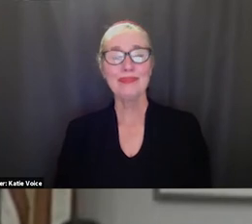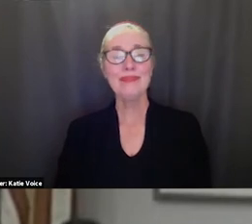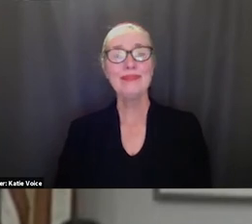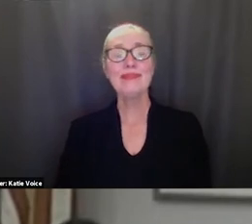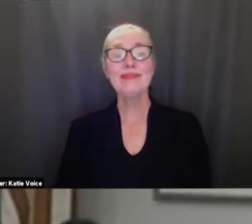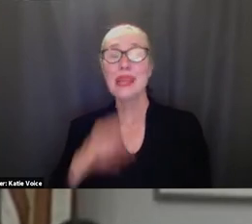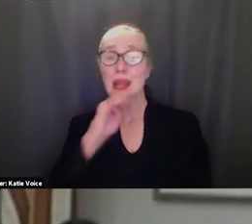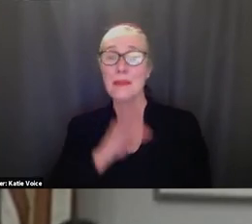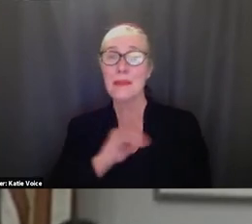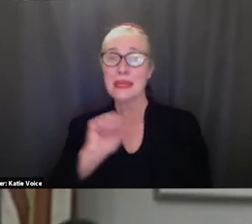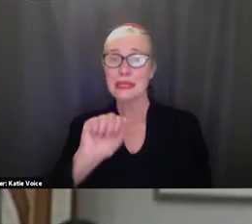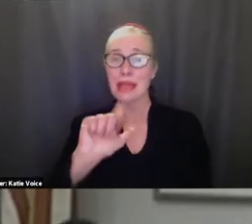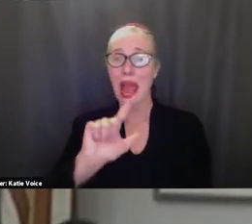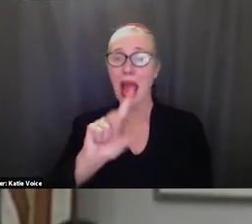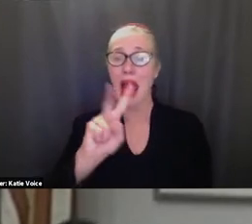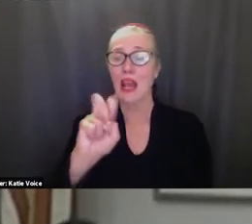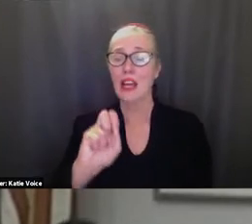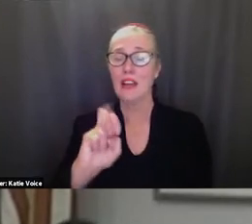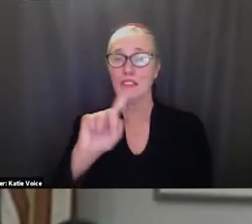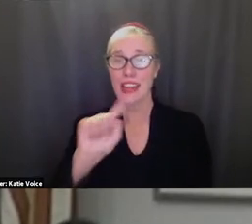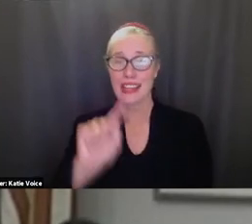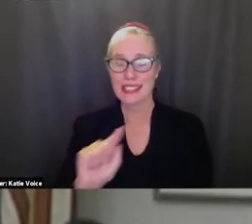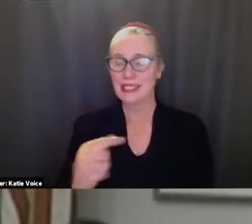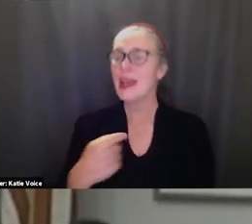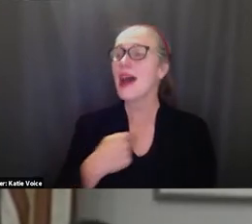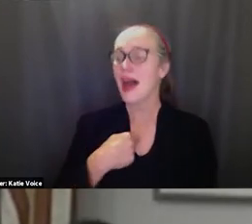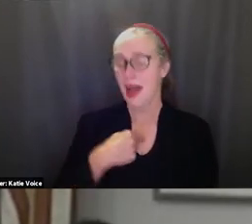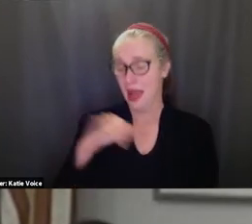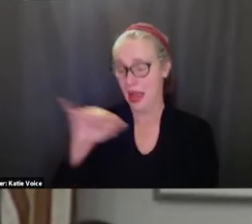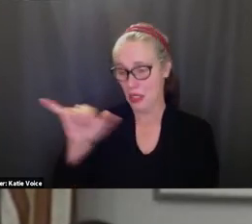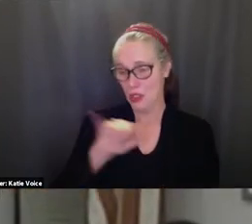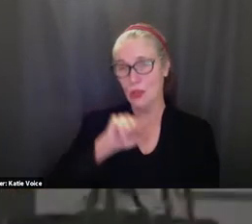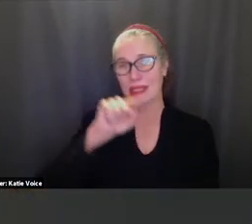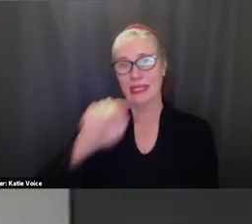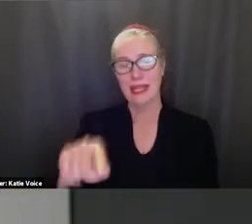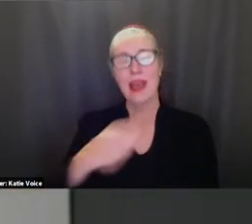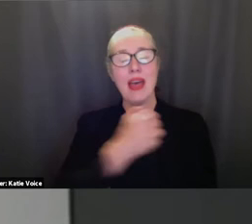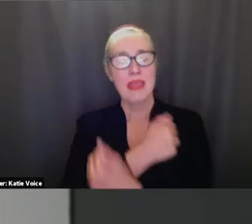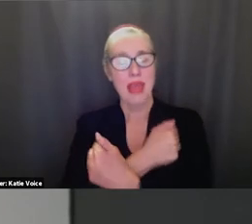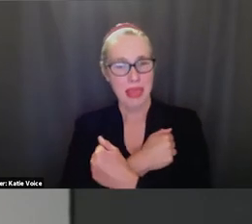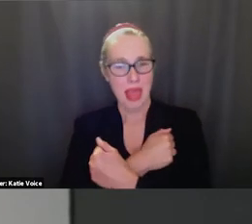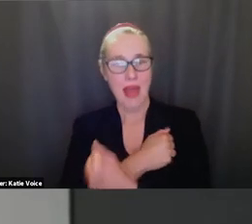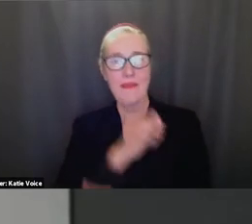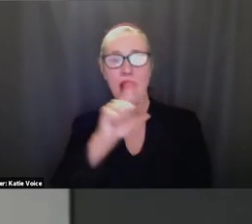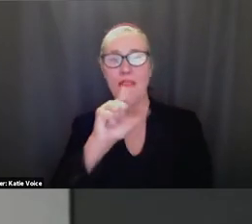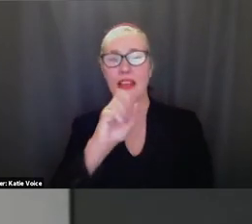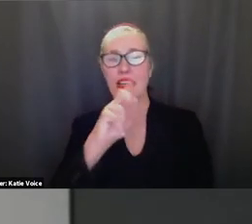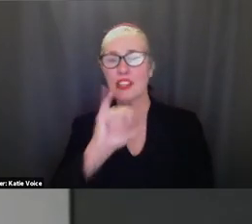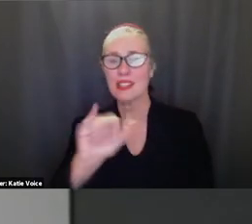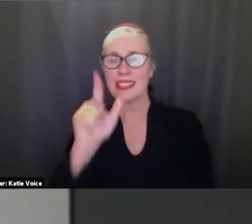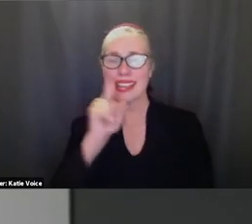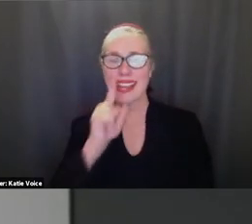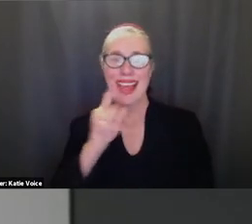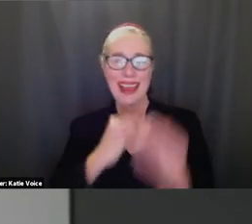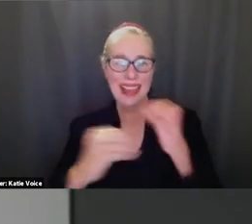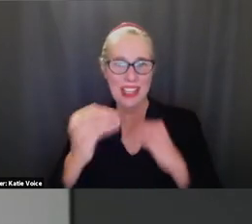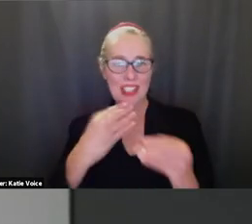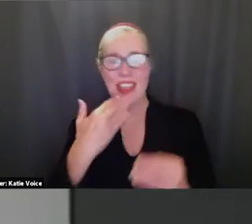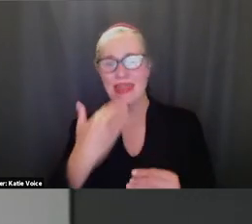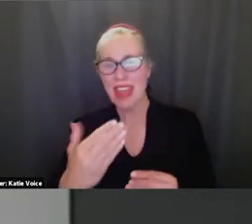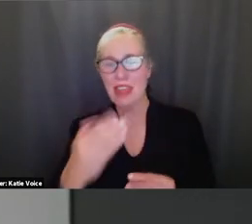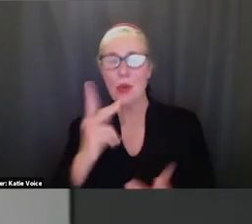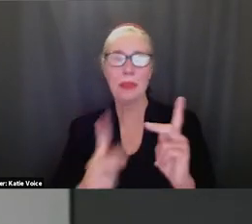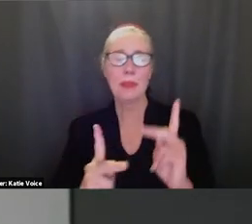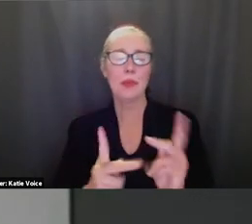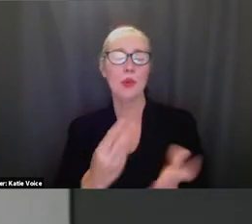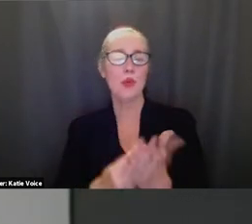please yes i too attended the love of literacy luncheon and thank you to all the donors all the supporters i